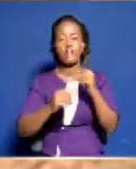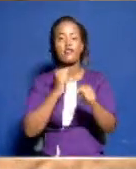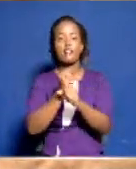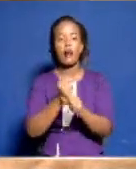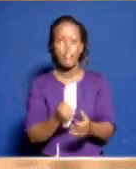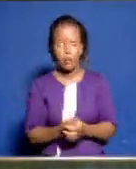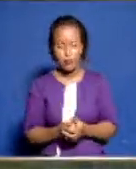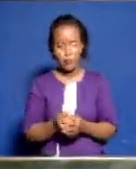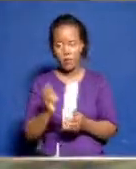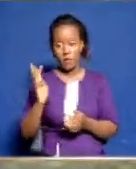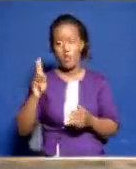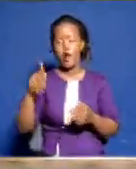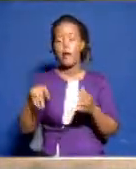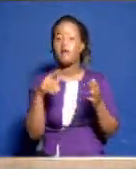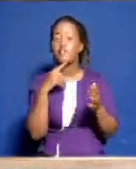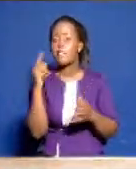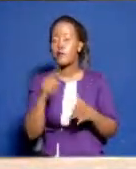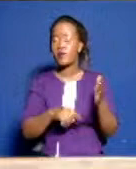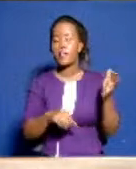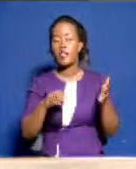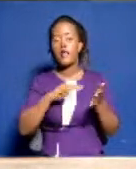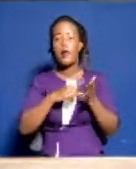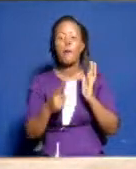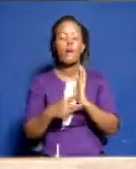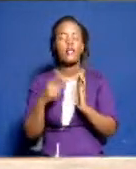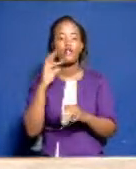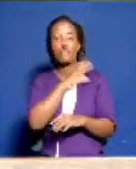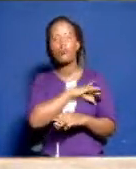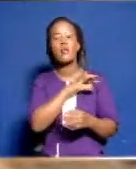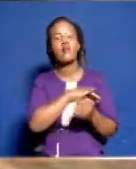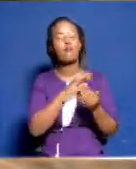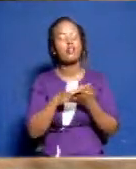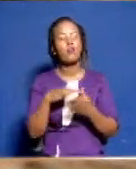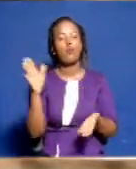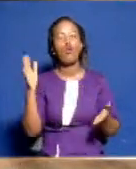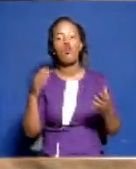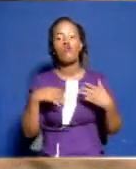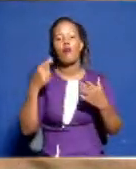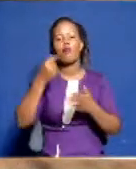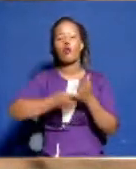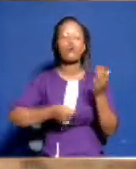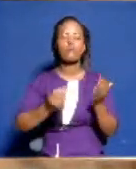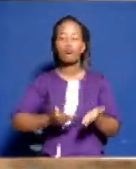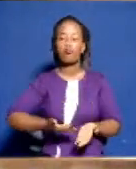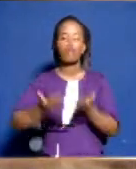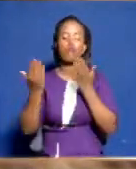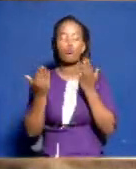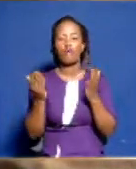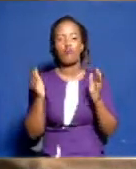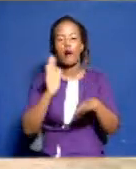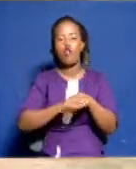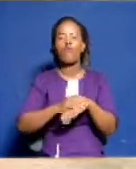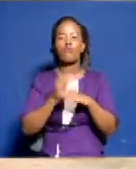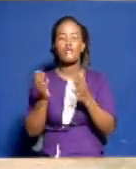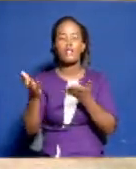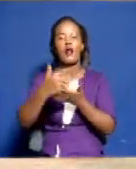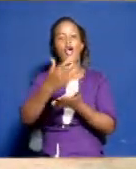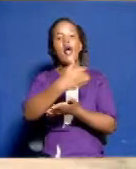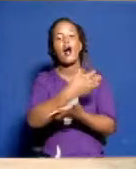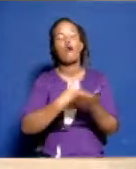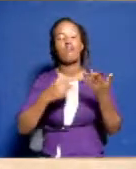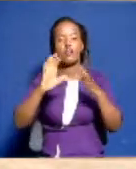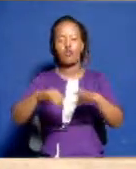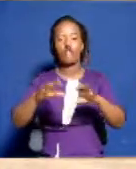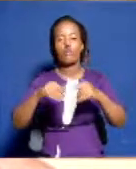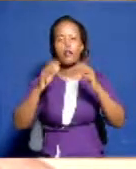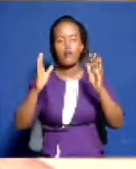Michael Mushira said the project will go a long way in ensuring timely and cost-effective delivery of fresh farm produce to the markets, with farmers enjoying better